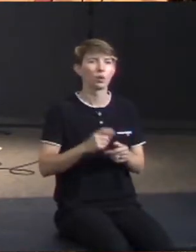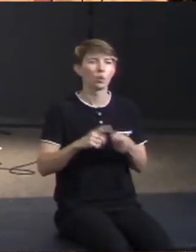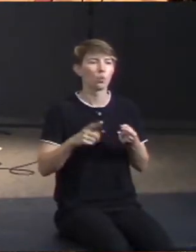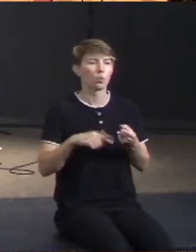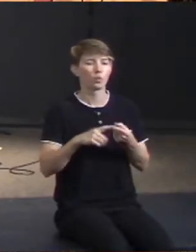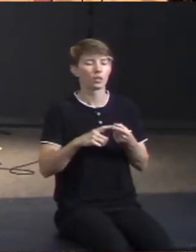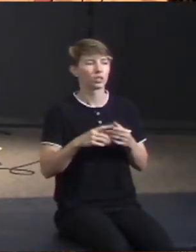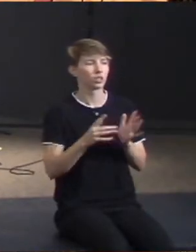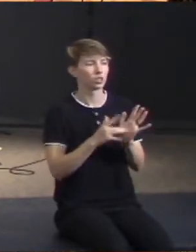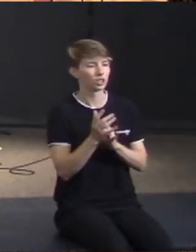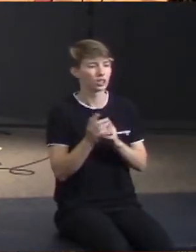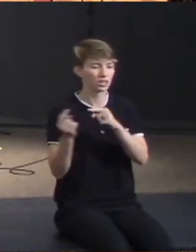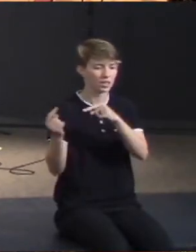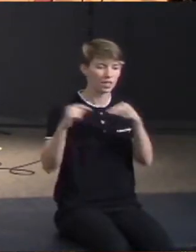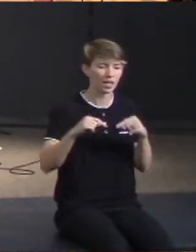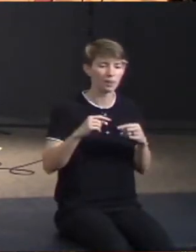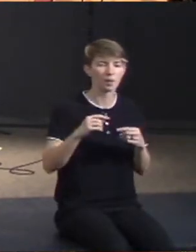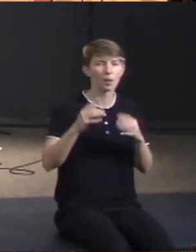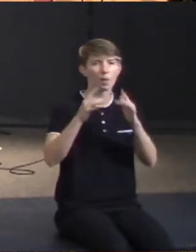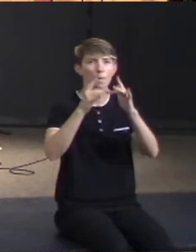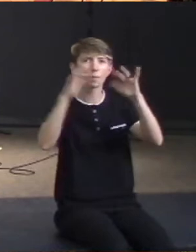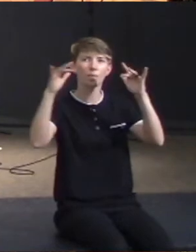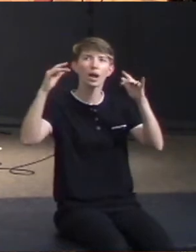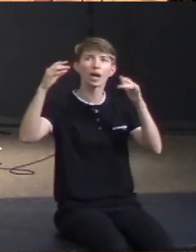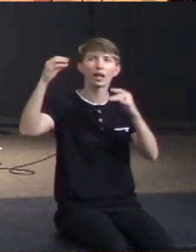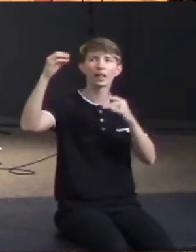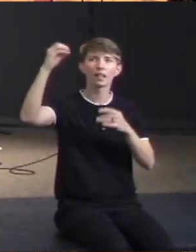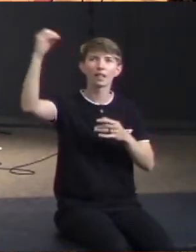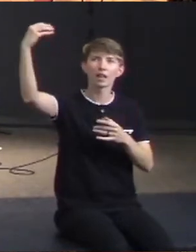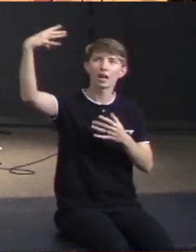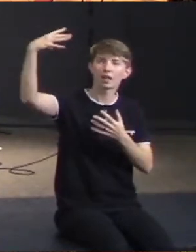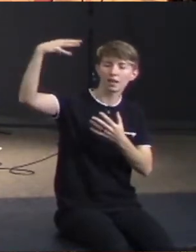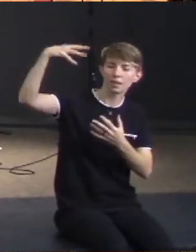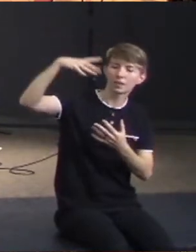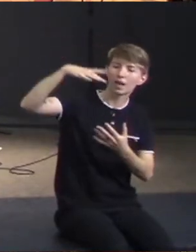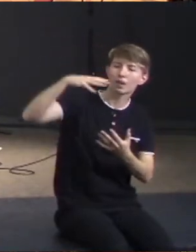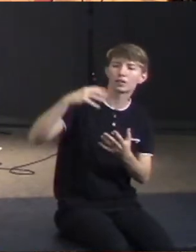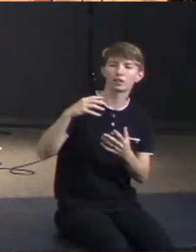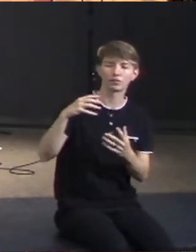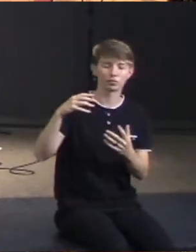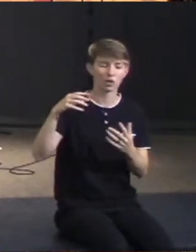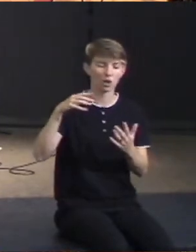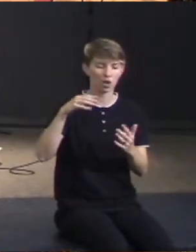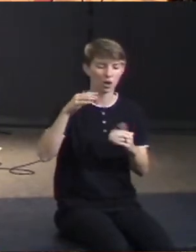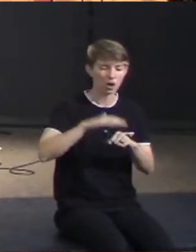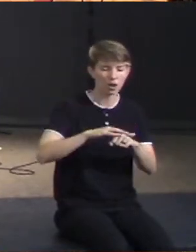shined down and kind of showed Jesus off. That's how you tell the story, right?